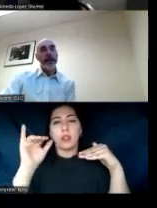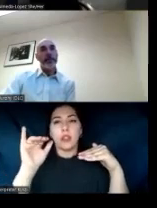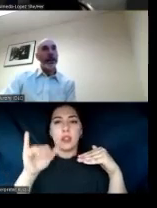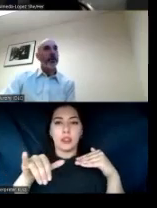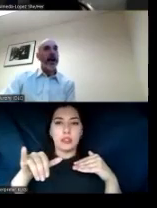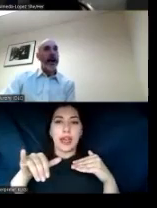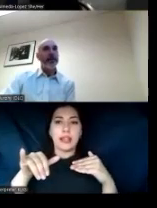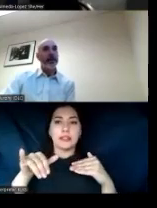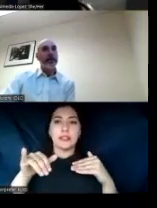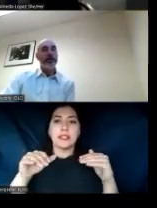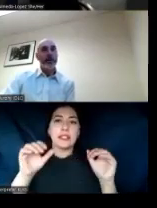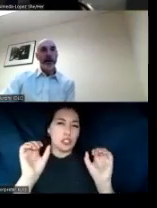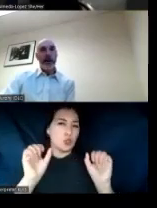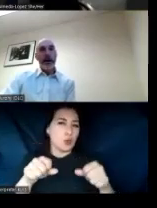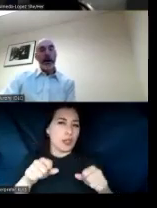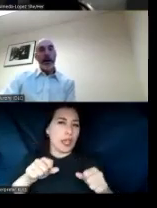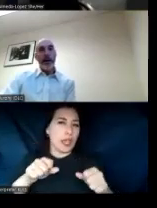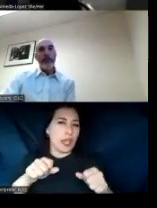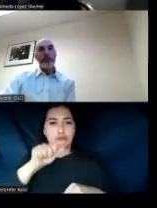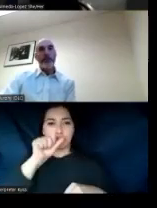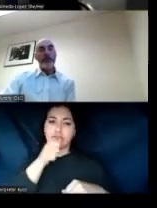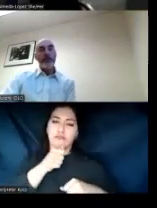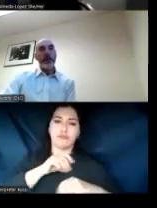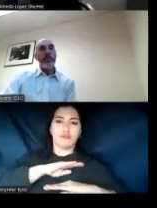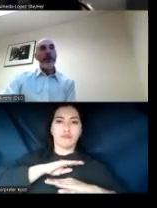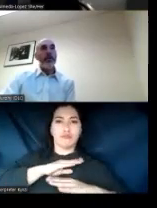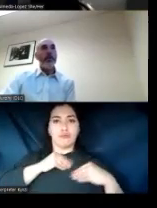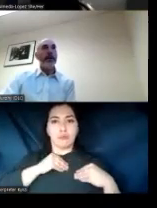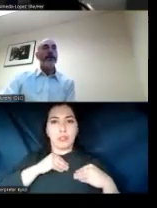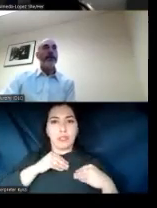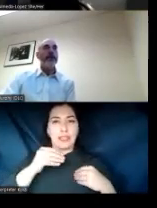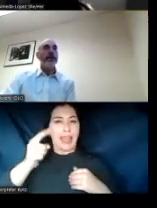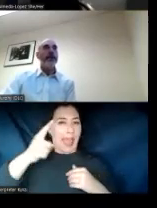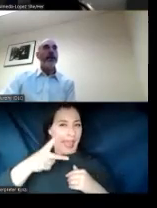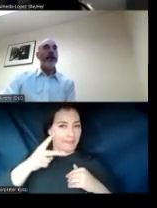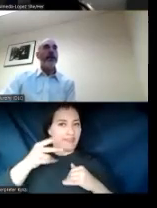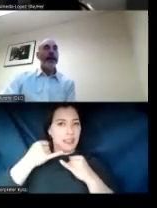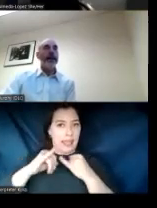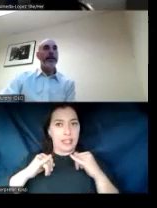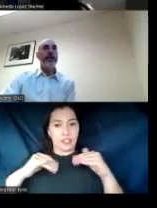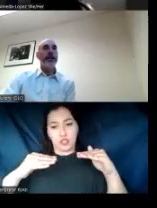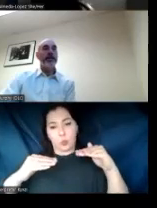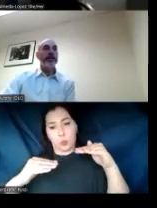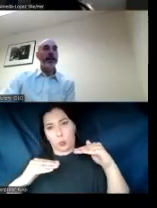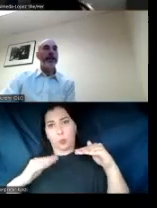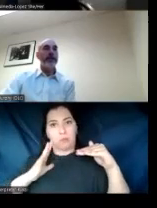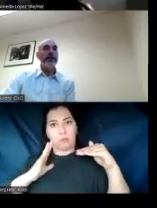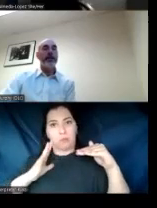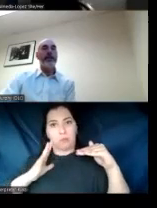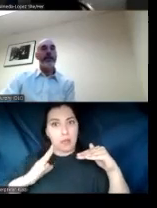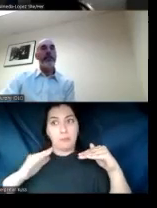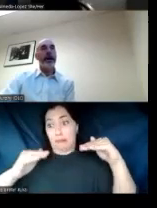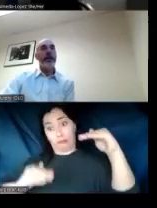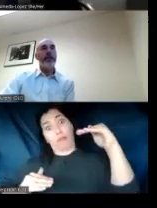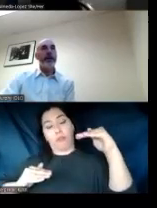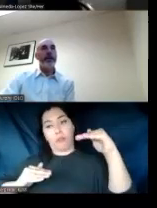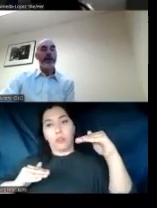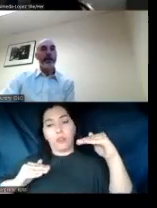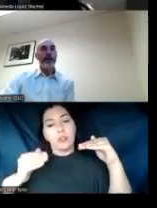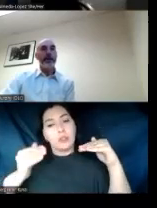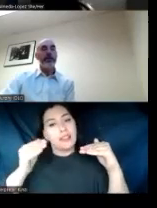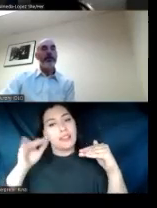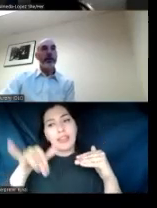lip can be up to a 1/2 an inch. But otherwise, if there are any changes in level in the